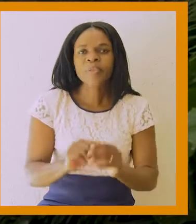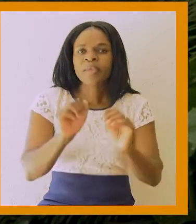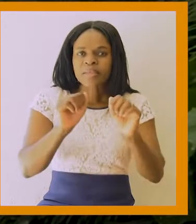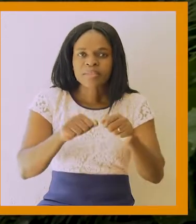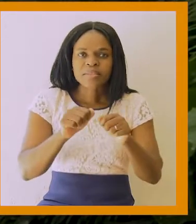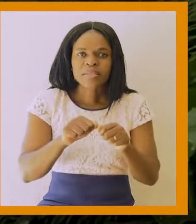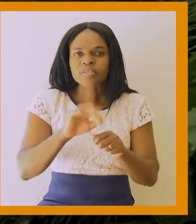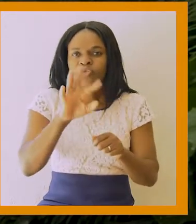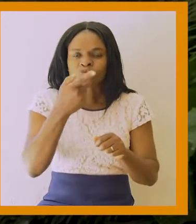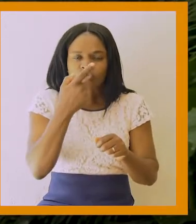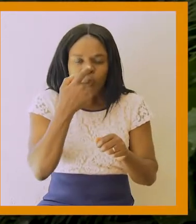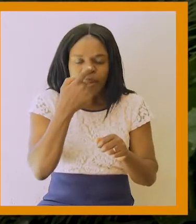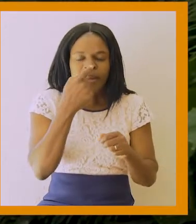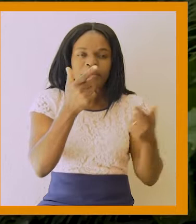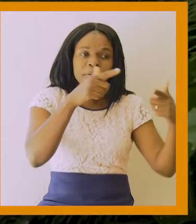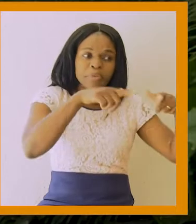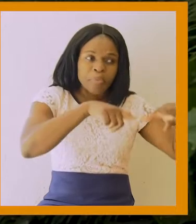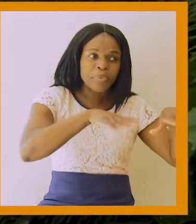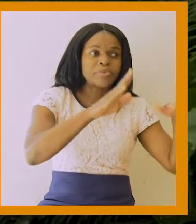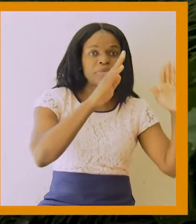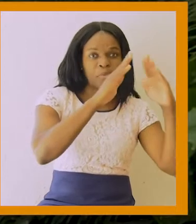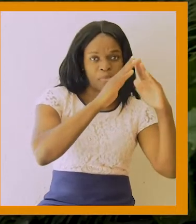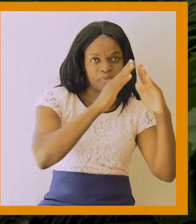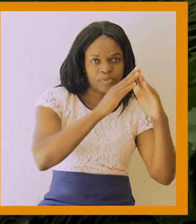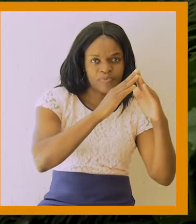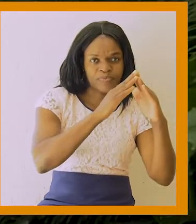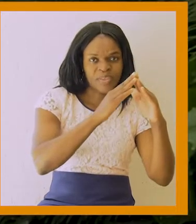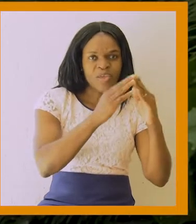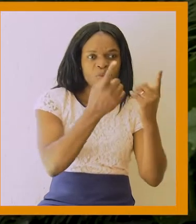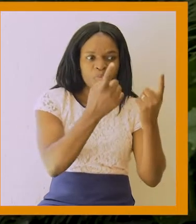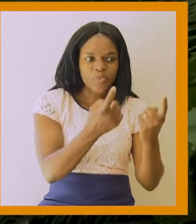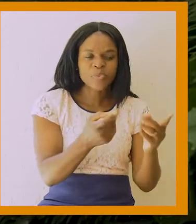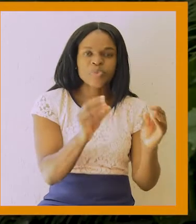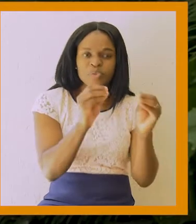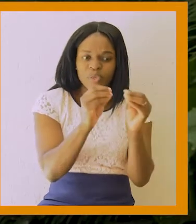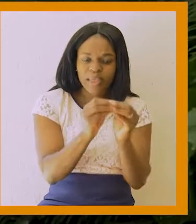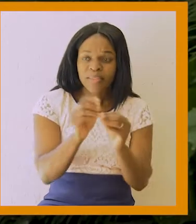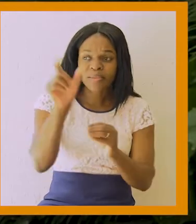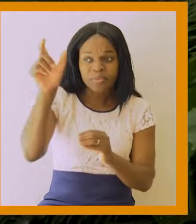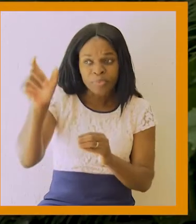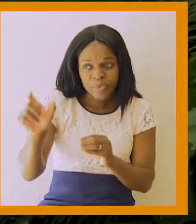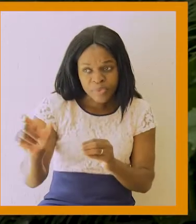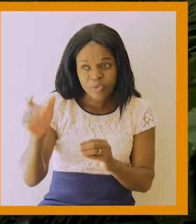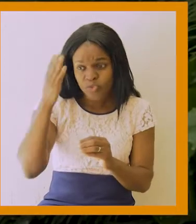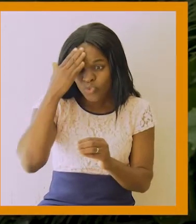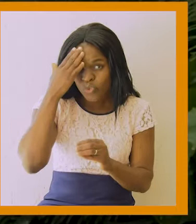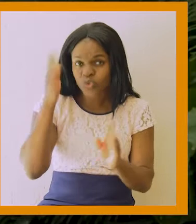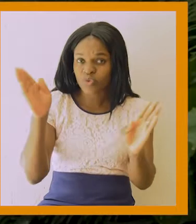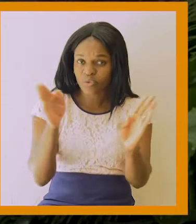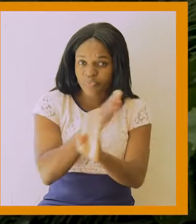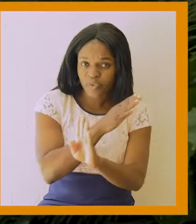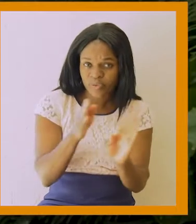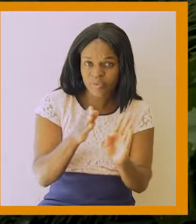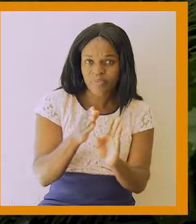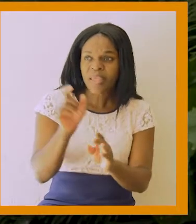So in such a scenario, people are in closed doors with the perpetrators, and the one